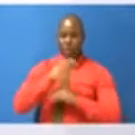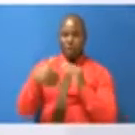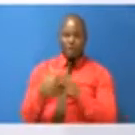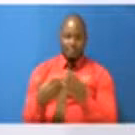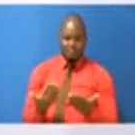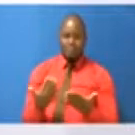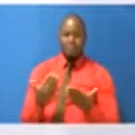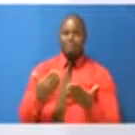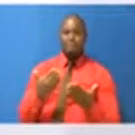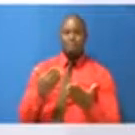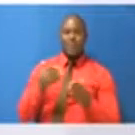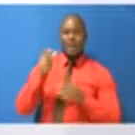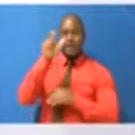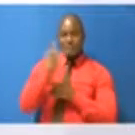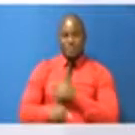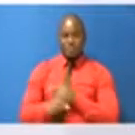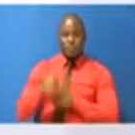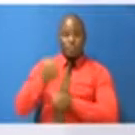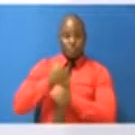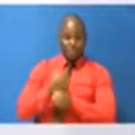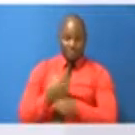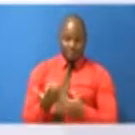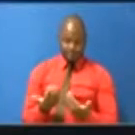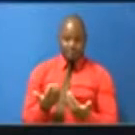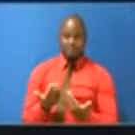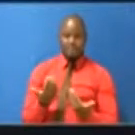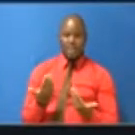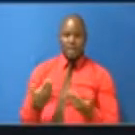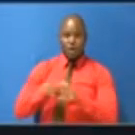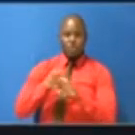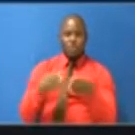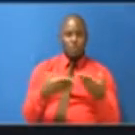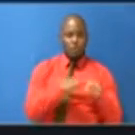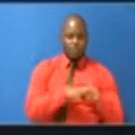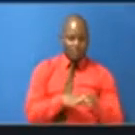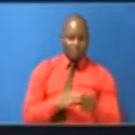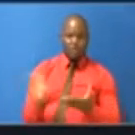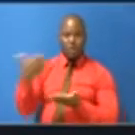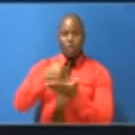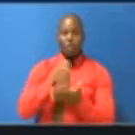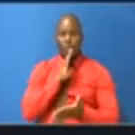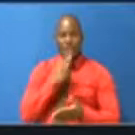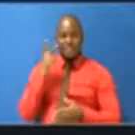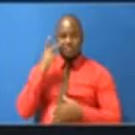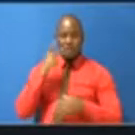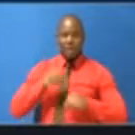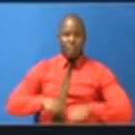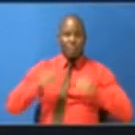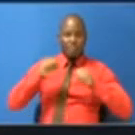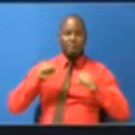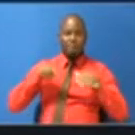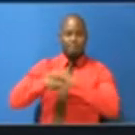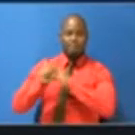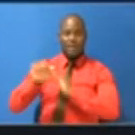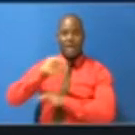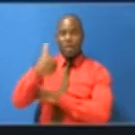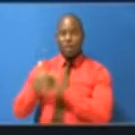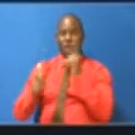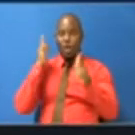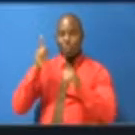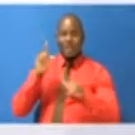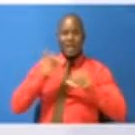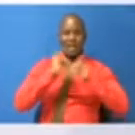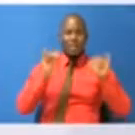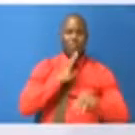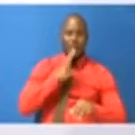what were the physical levels they shut it down they collect water and then you see these bowsers moving around the city labeled